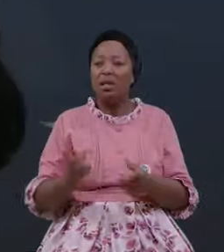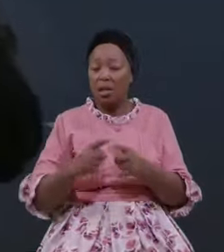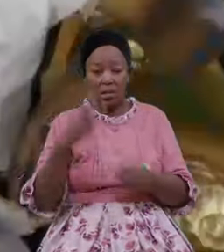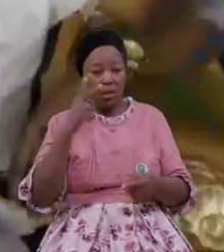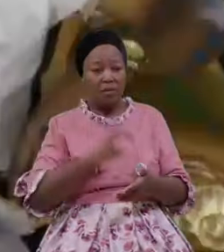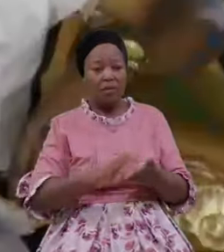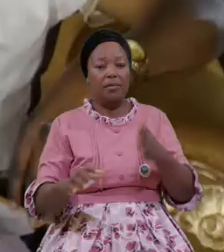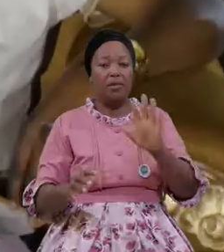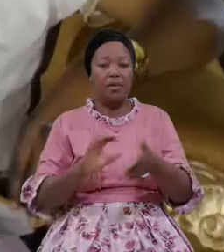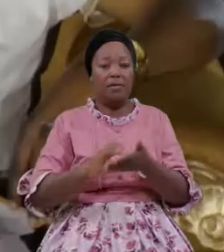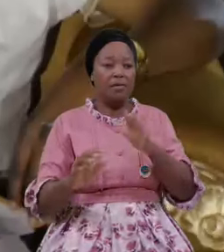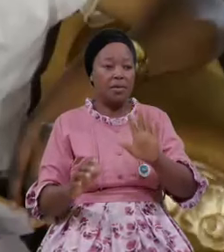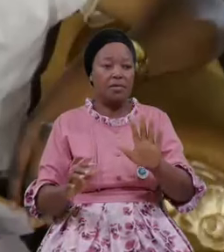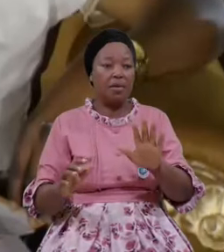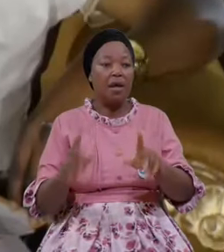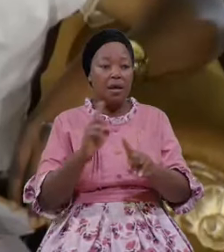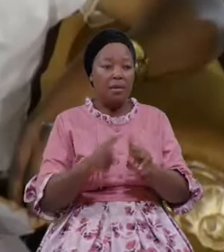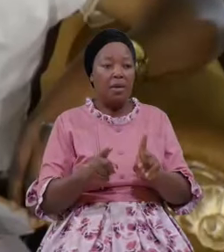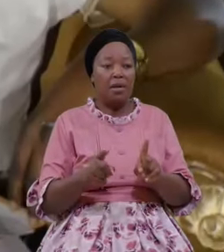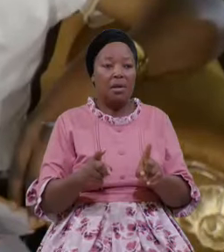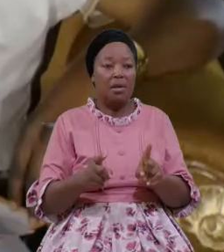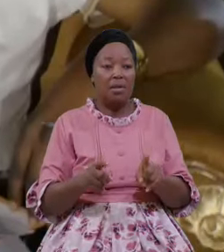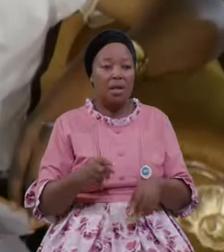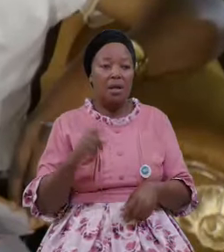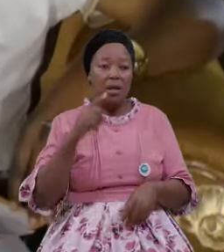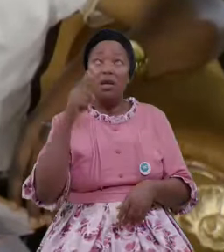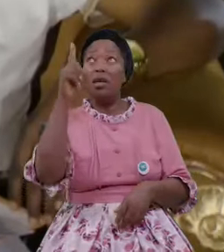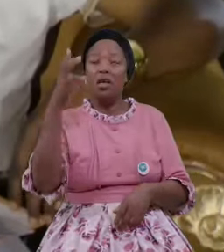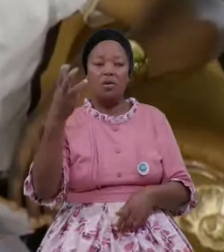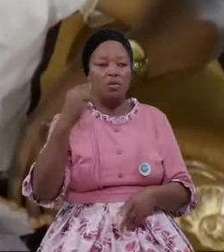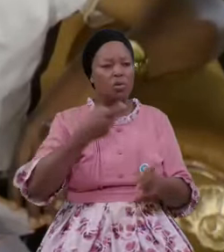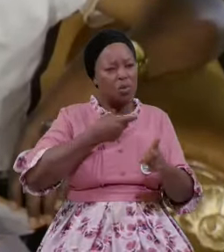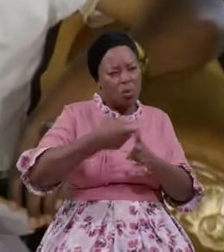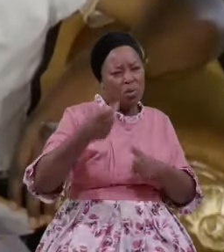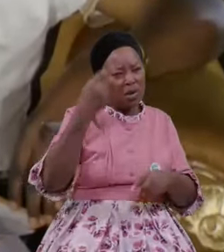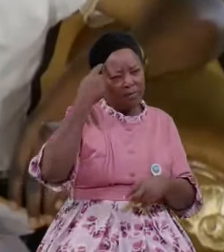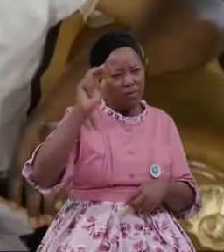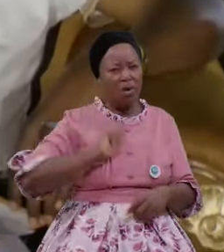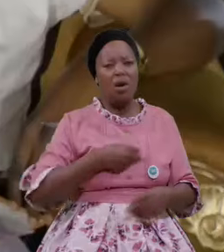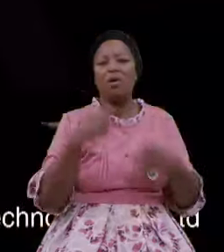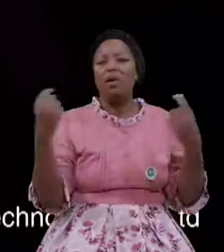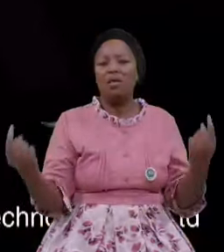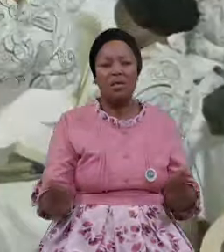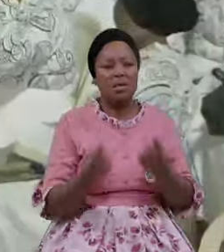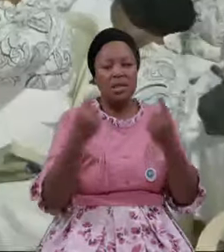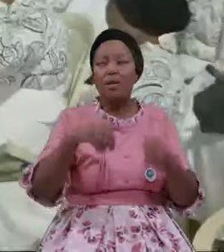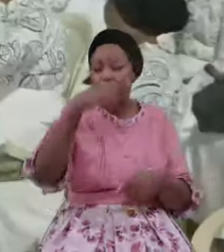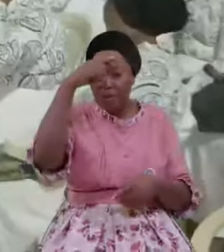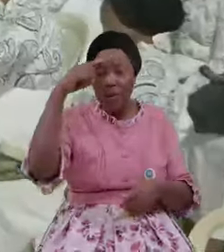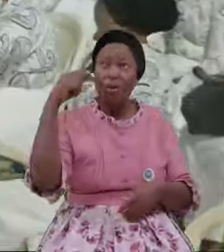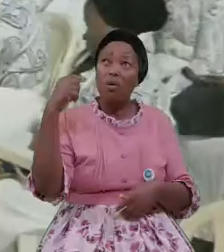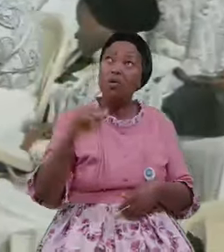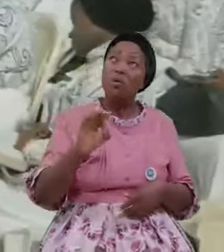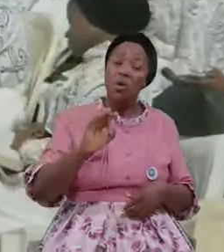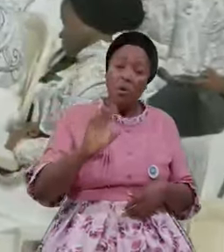verse 5 it says, "But he was wounded for our transgression. Because of your transgression,